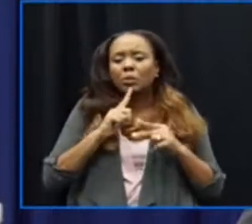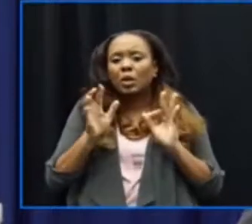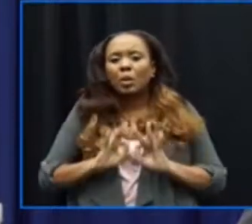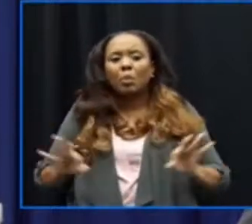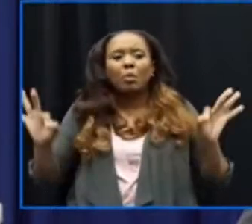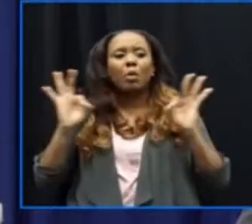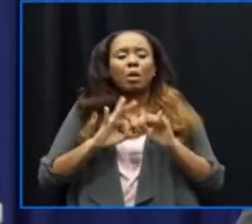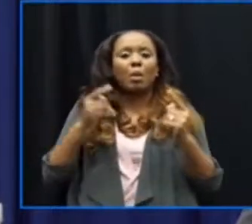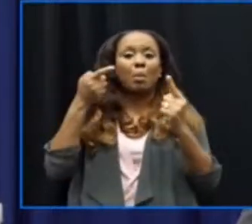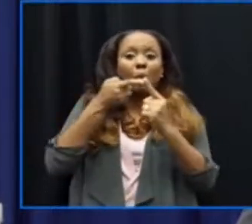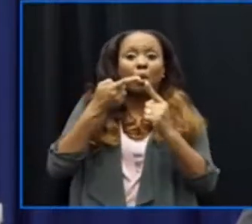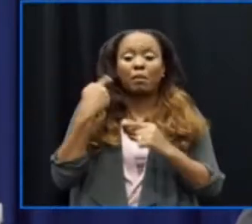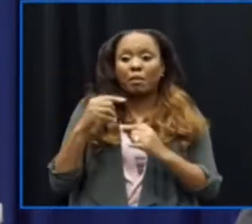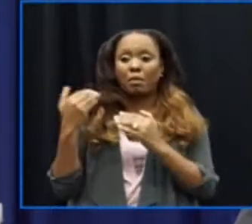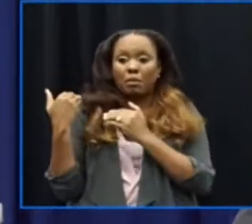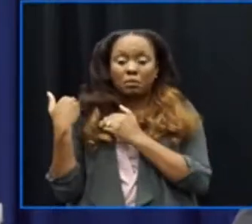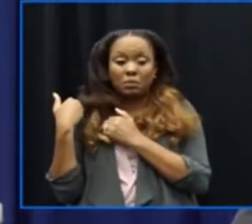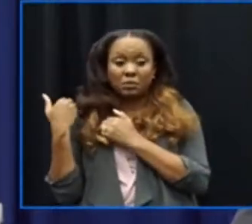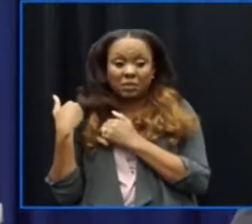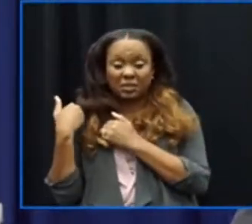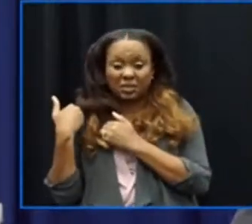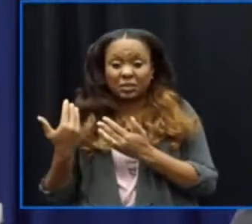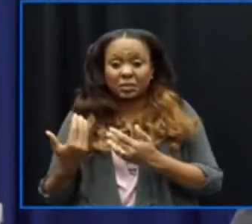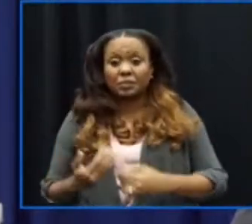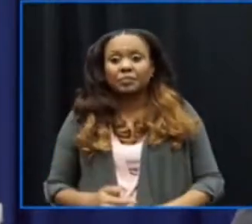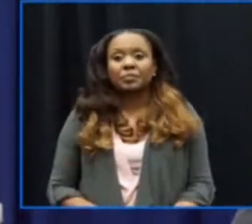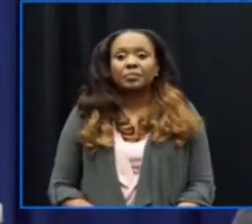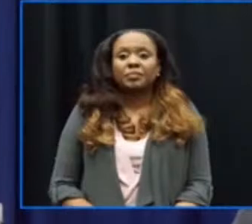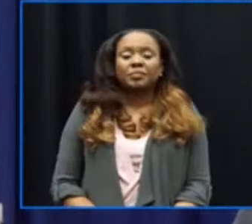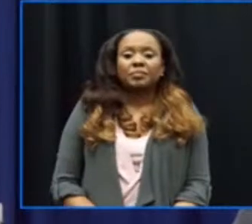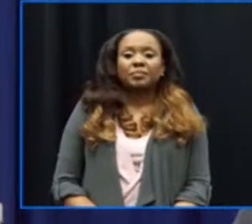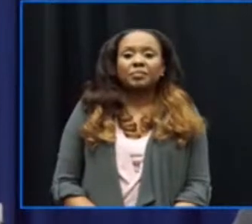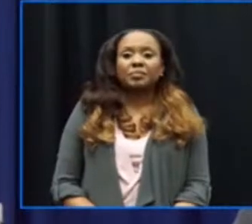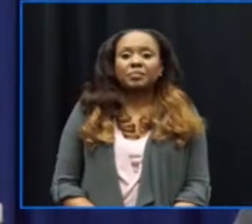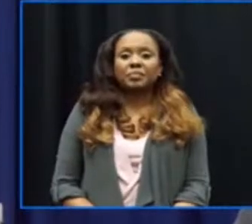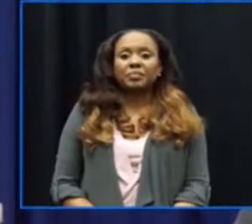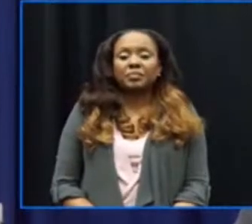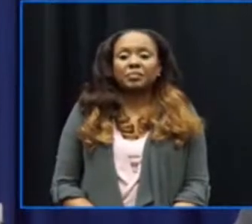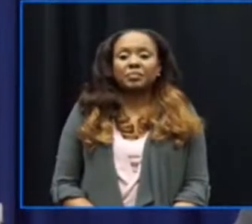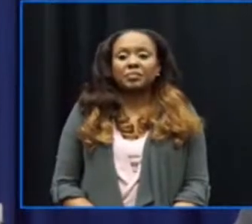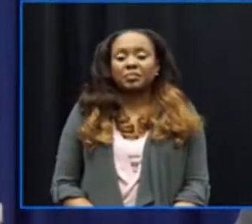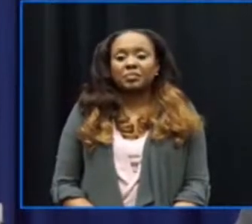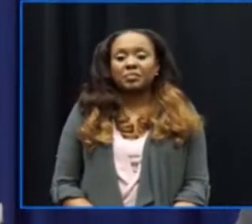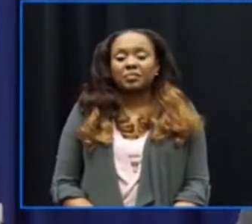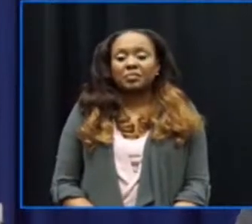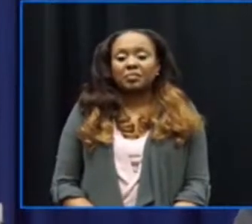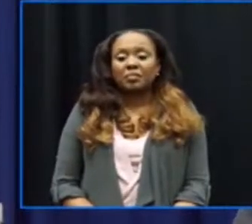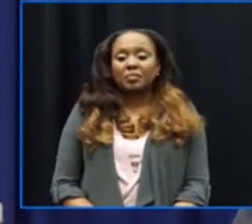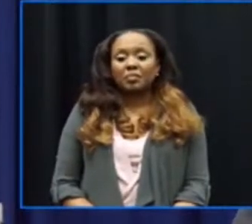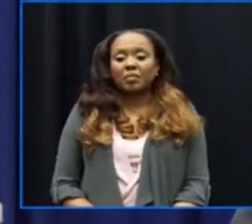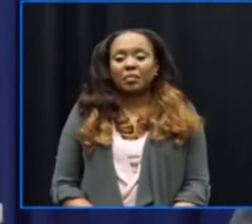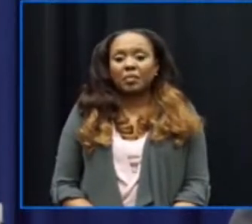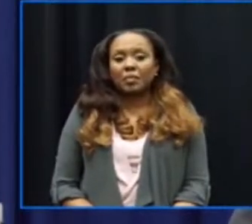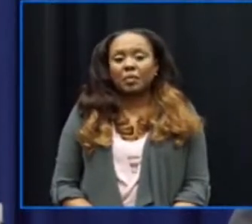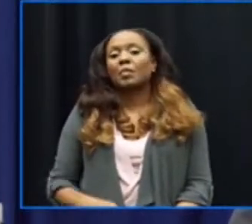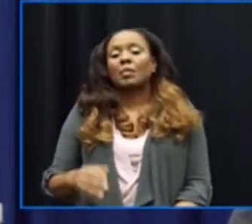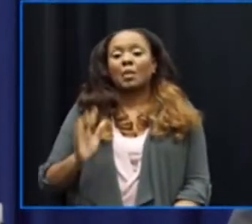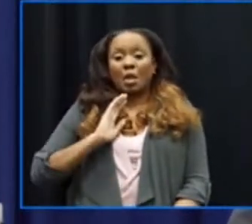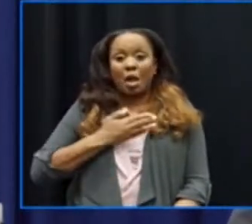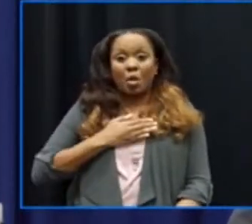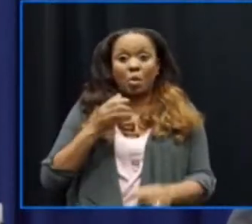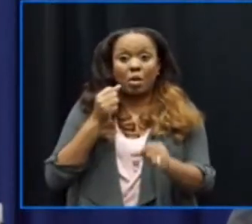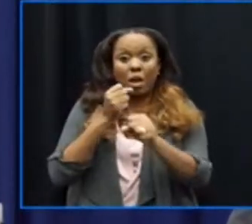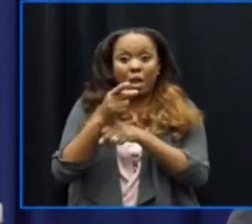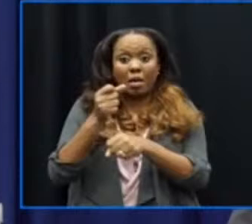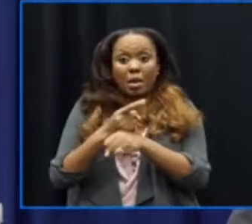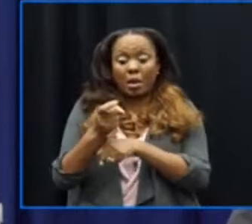talking about accountability. With respect to the issue of the annual accounts, part of the difficulty